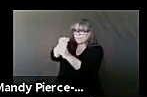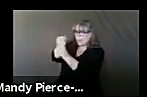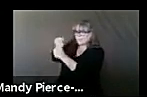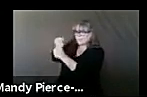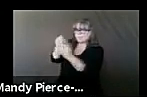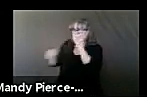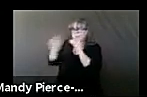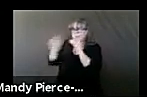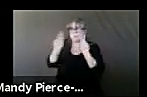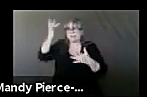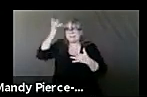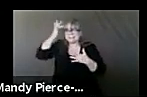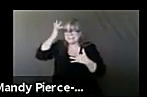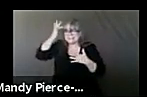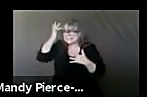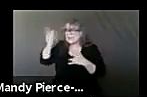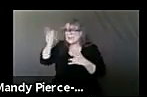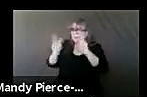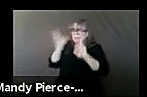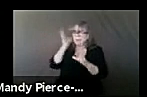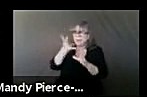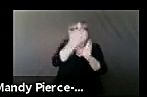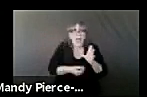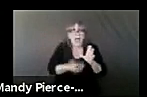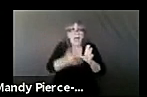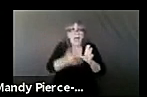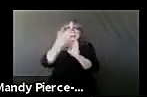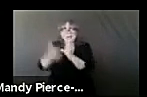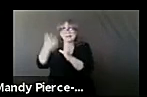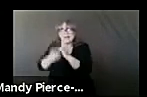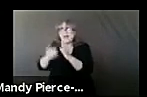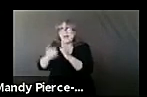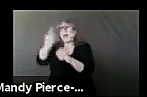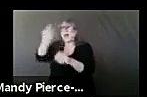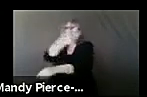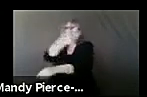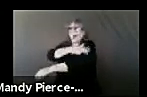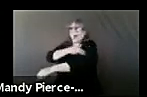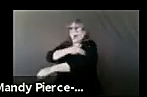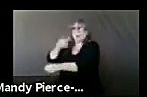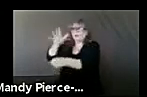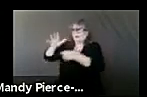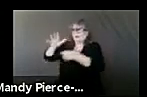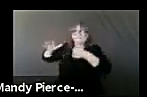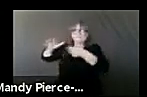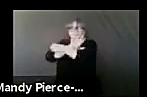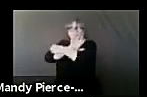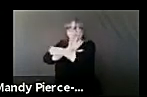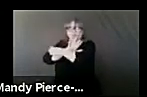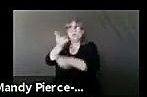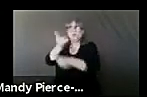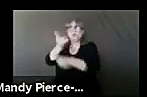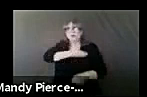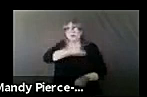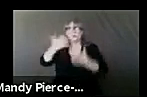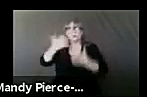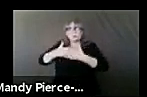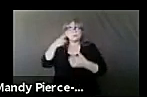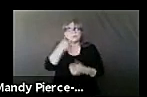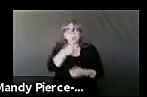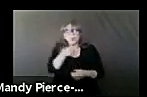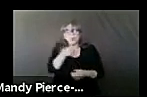But if Coloradans redouble their efforts to stay home, if we wear masks, if we follow these recommendations, we can help